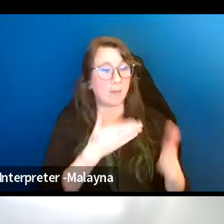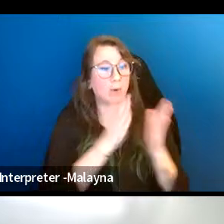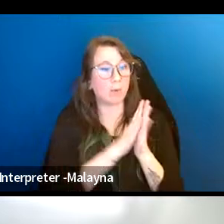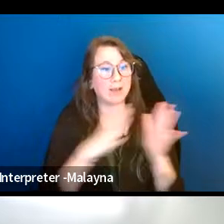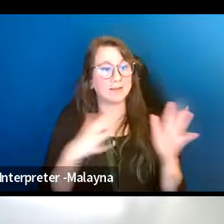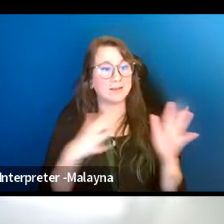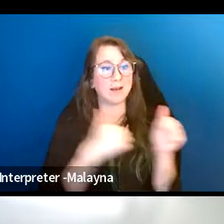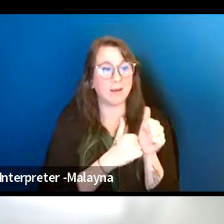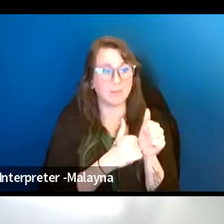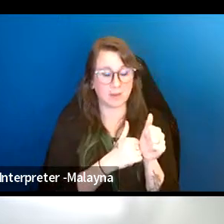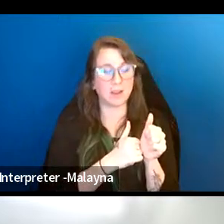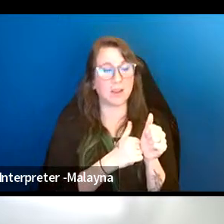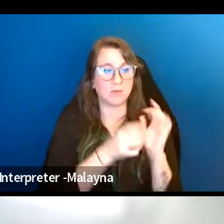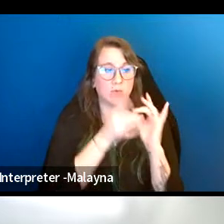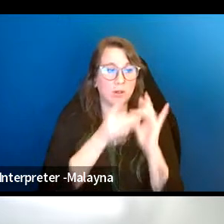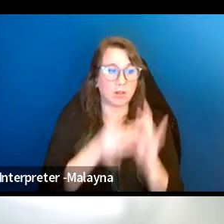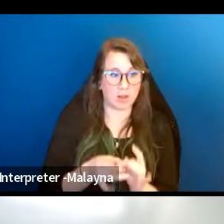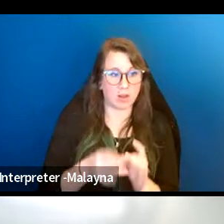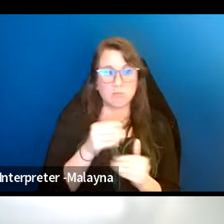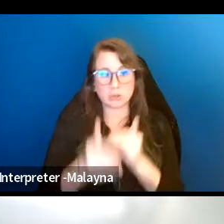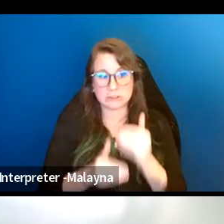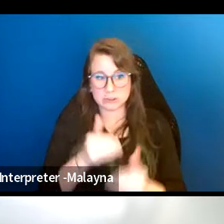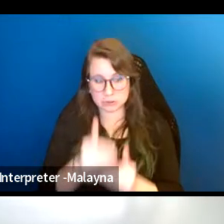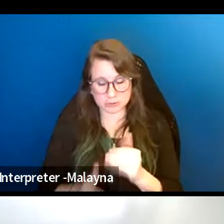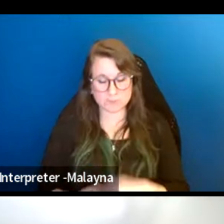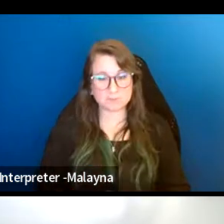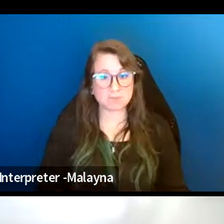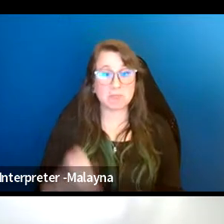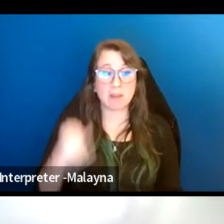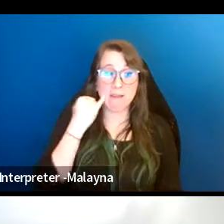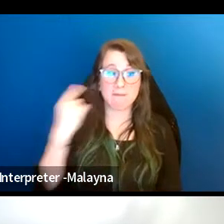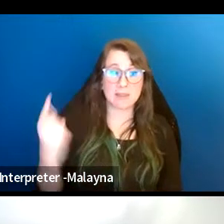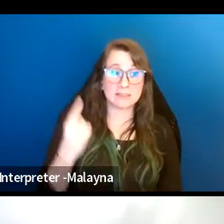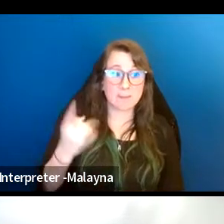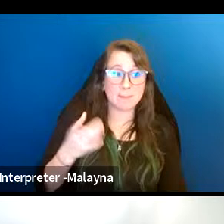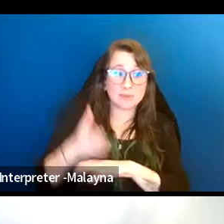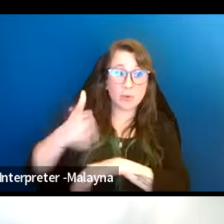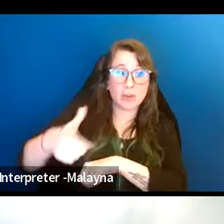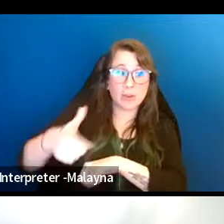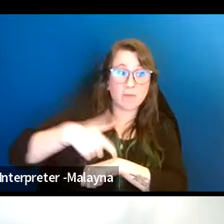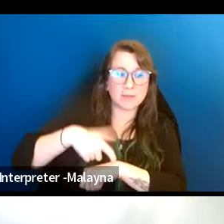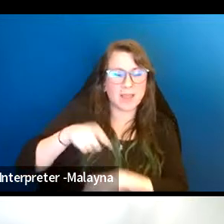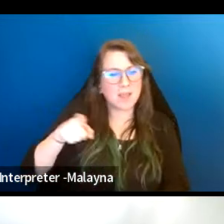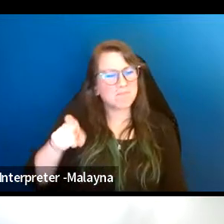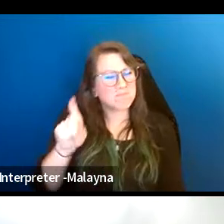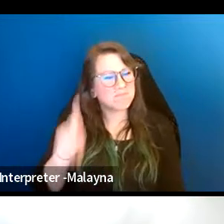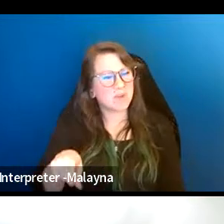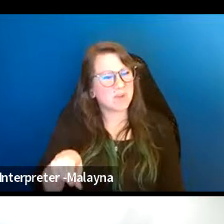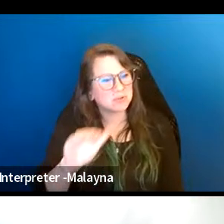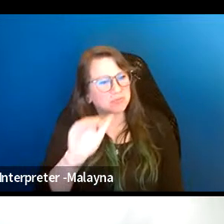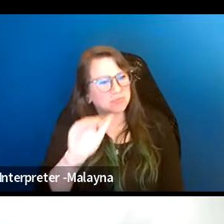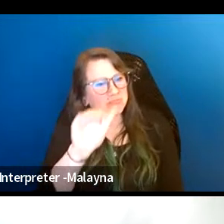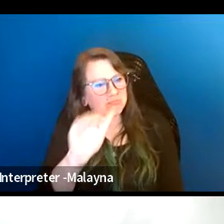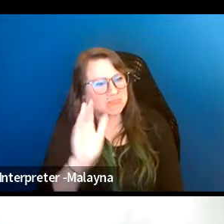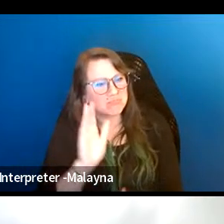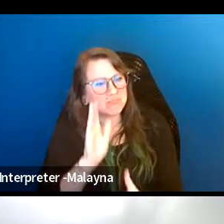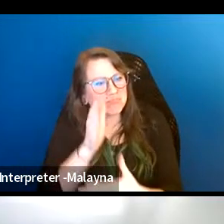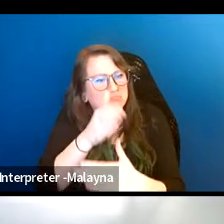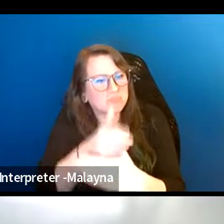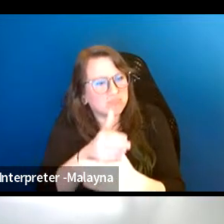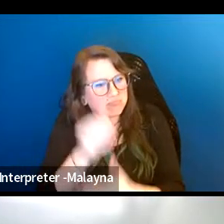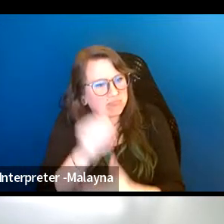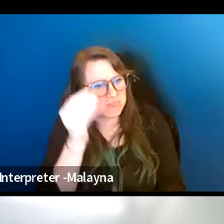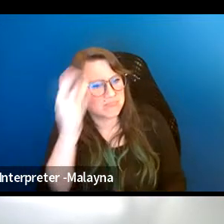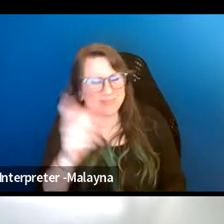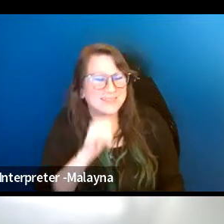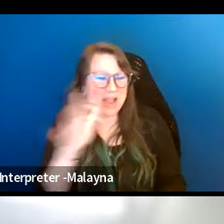update regarding parliamentary procedures. If someone is going over time, you're supposed to, gently intervene and not